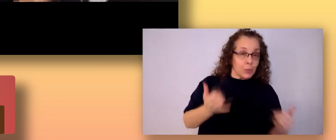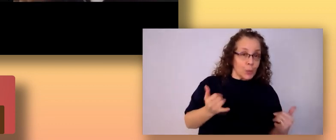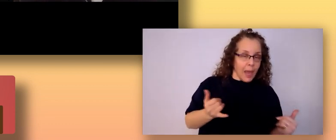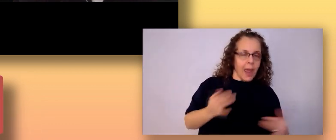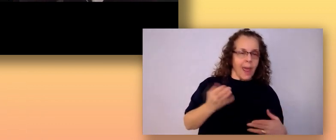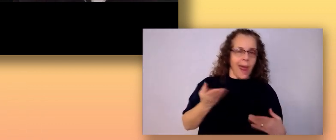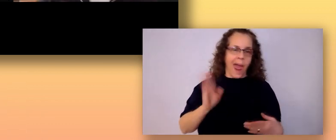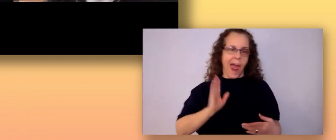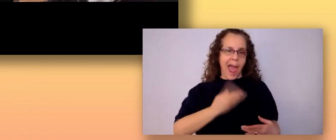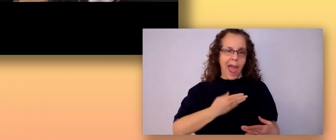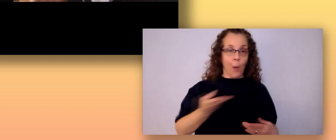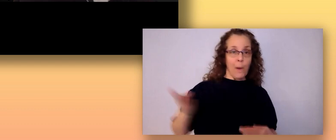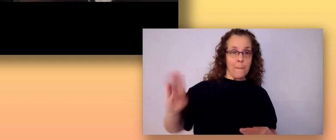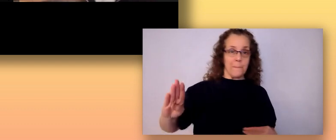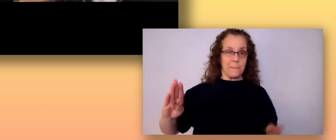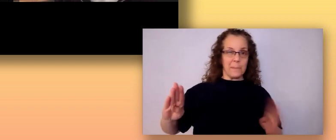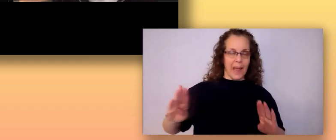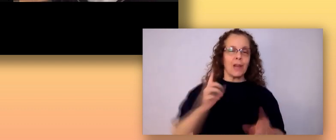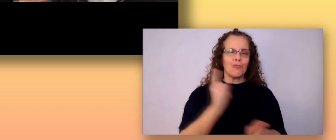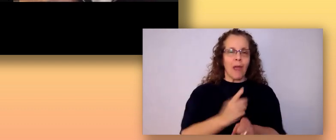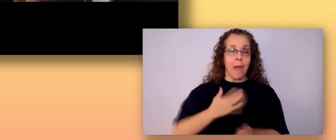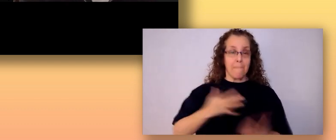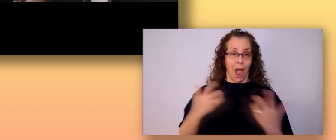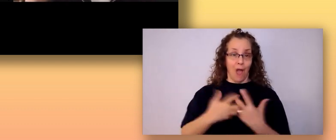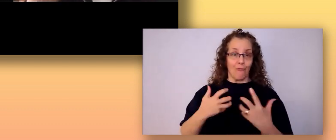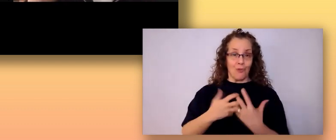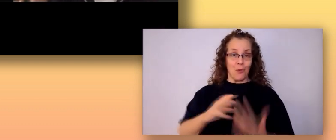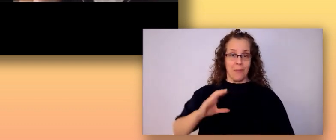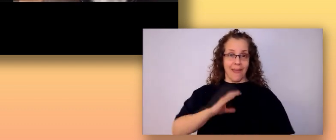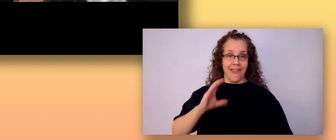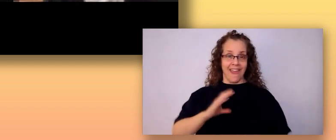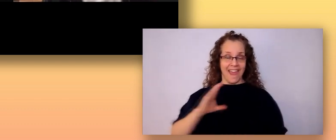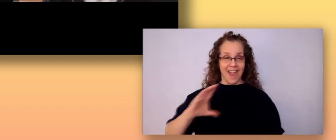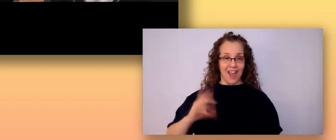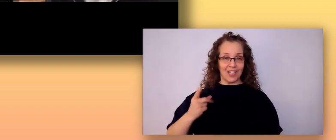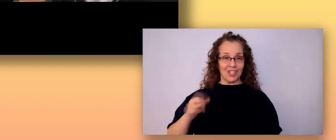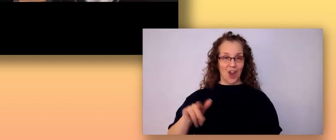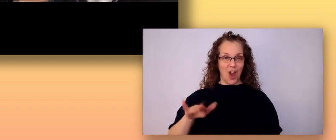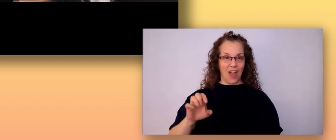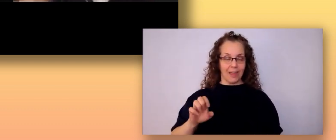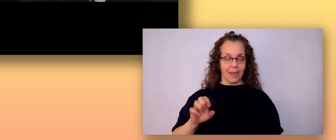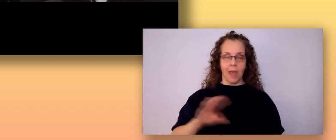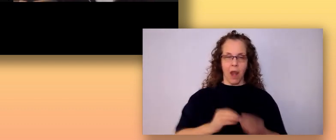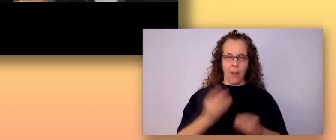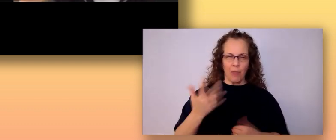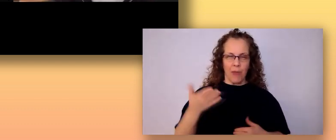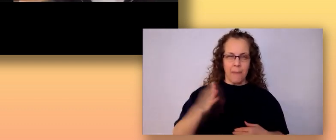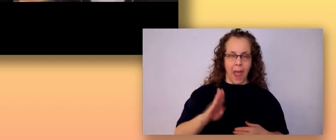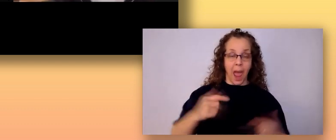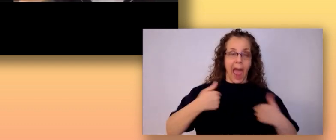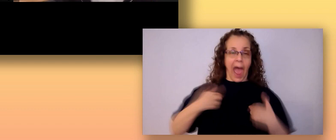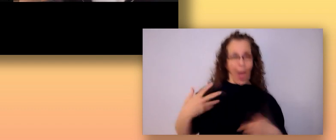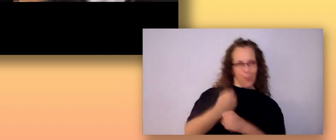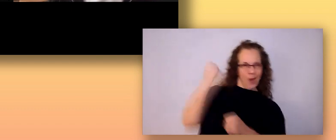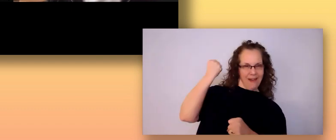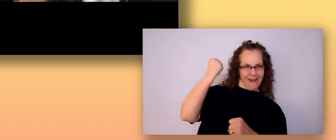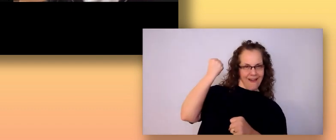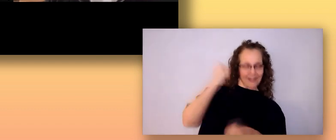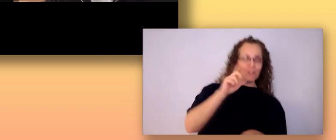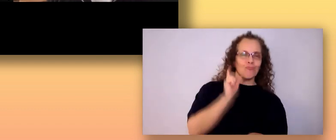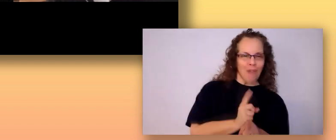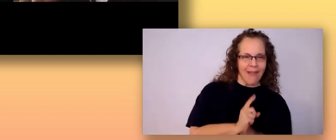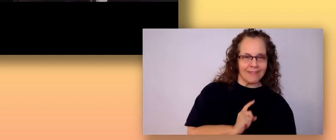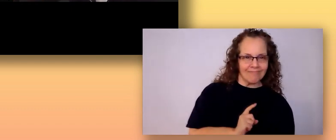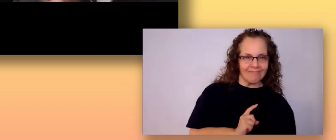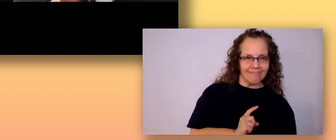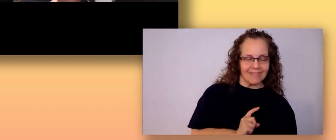of our bet. Yes, that's right. My roommate Charlie and I are on bet number 3 of this year, and your boy won. That's right.